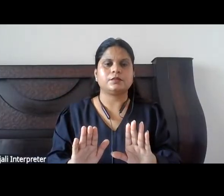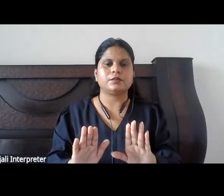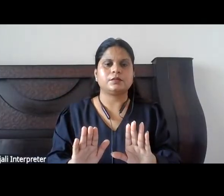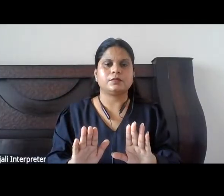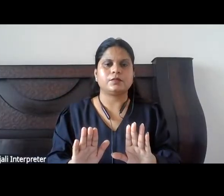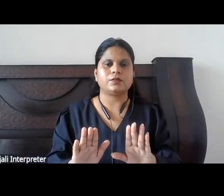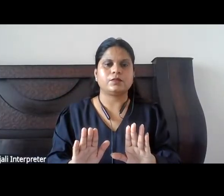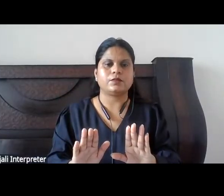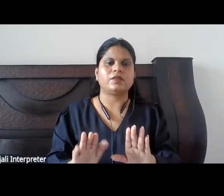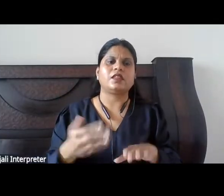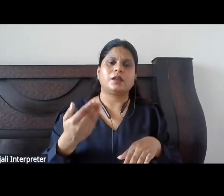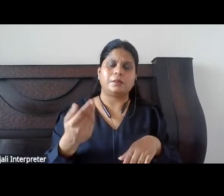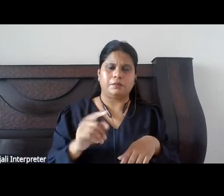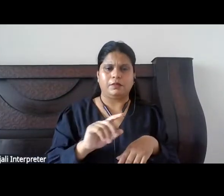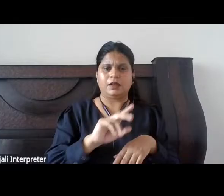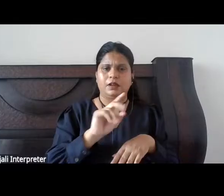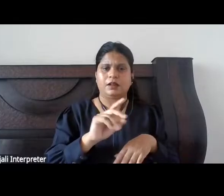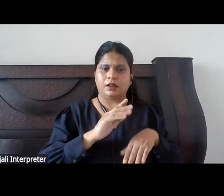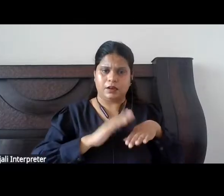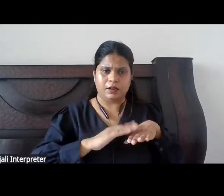an experience when we have been